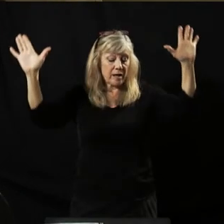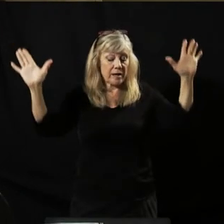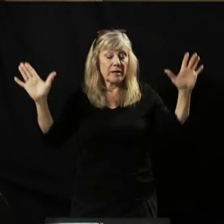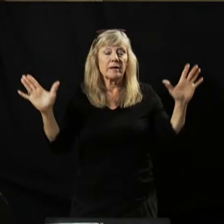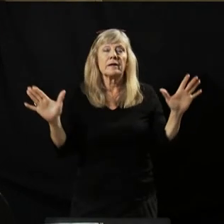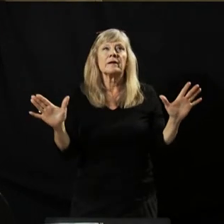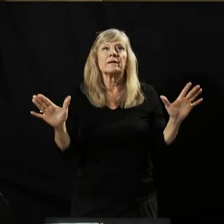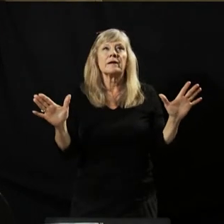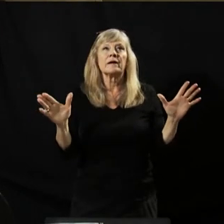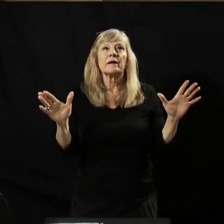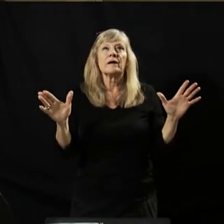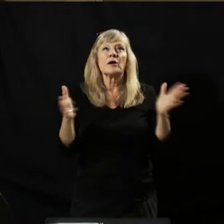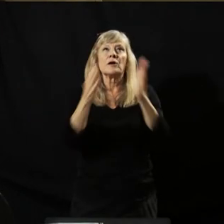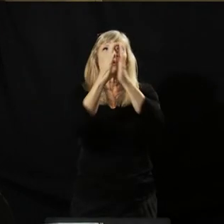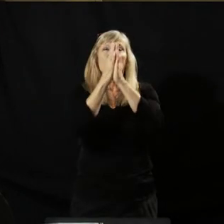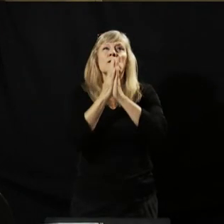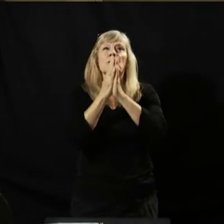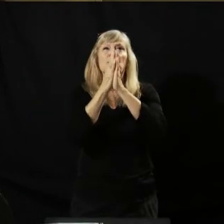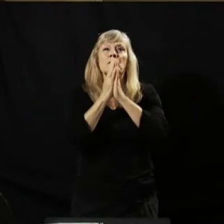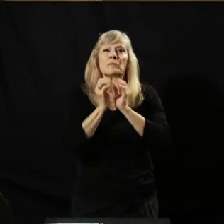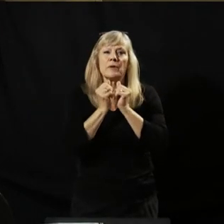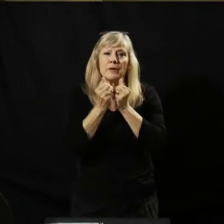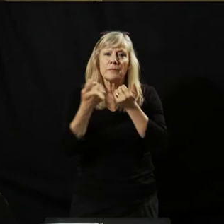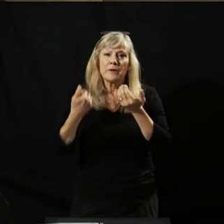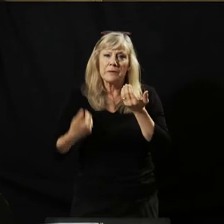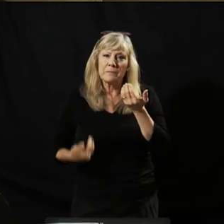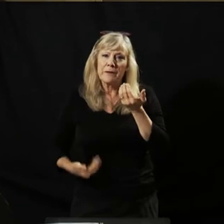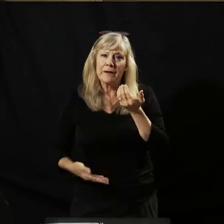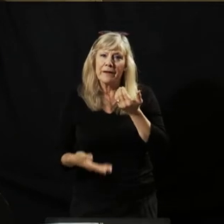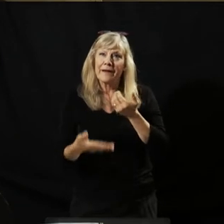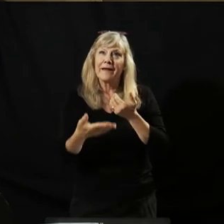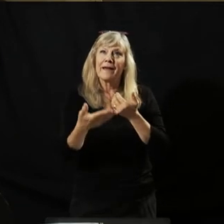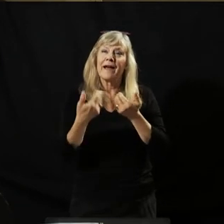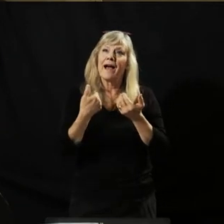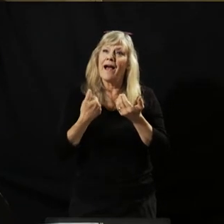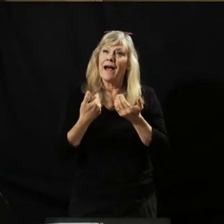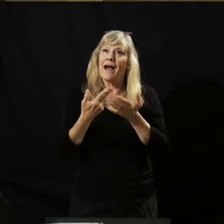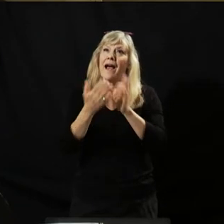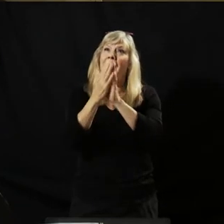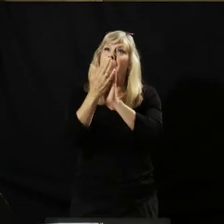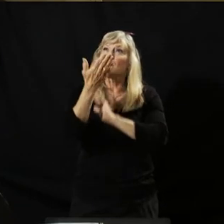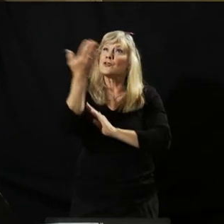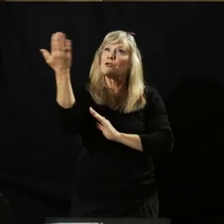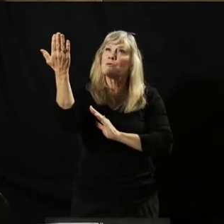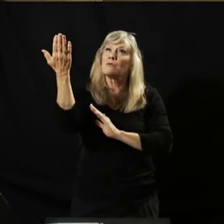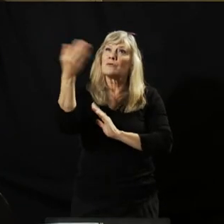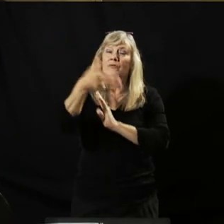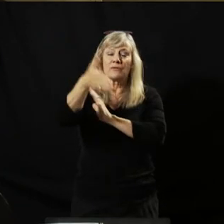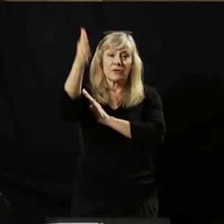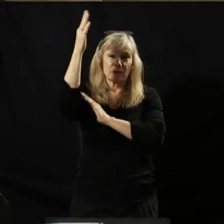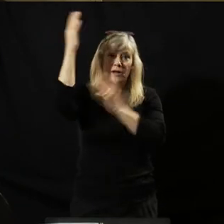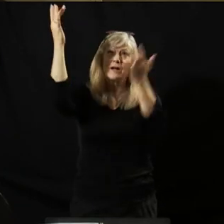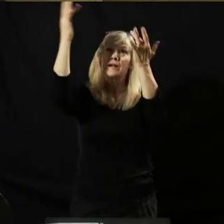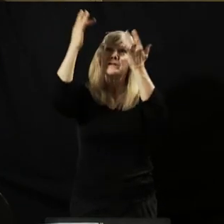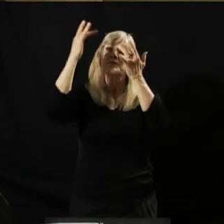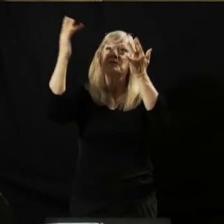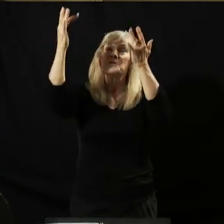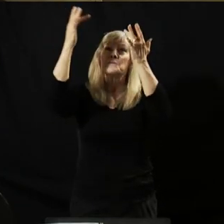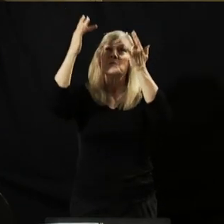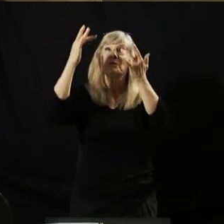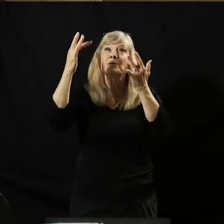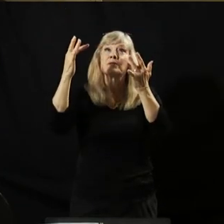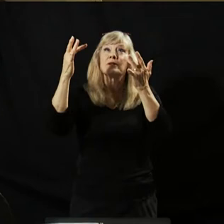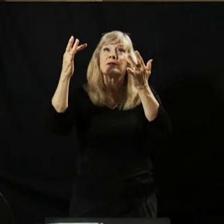invoke with me, I ask you, the mercy of God